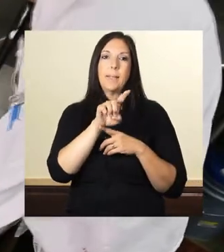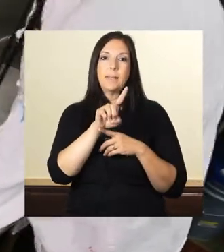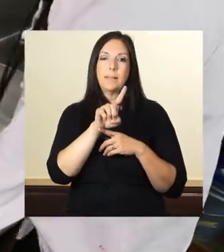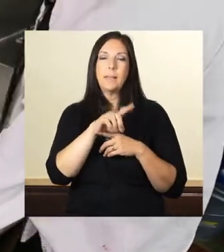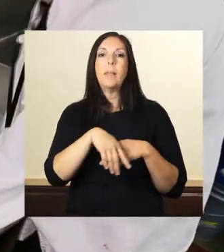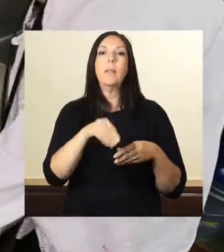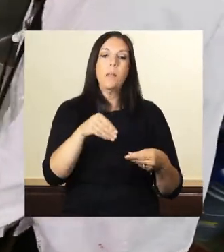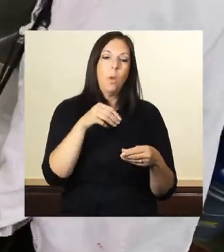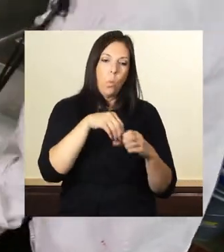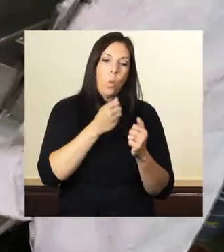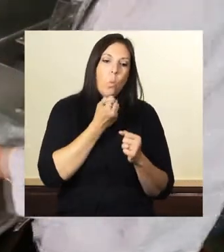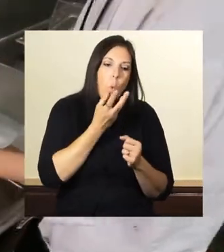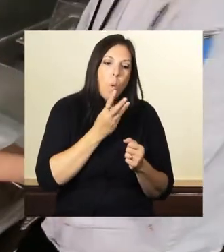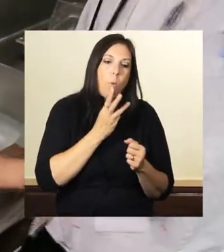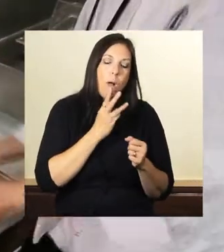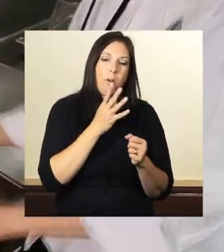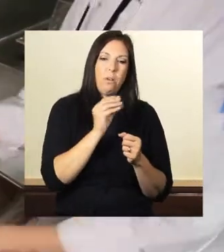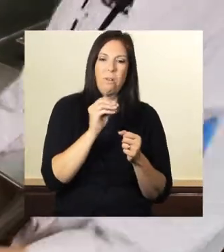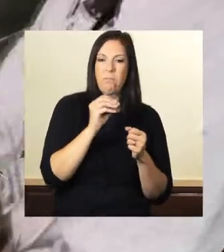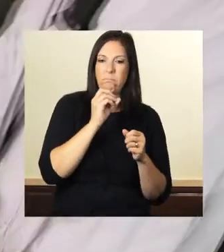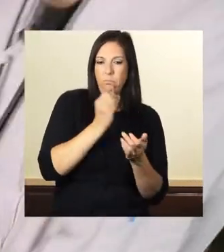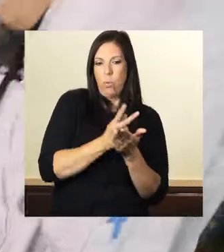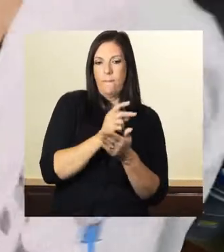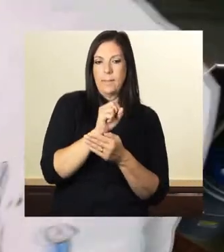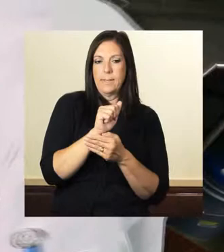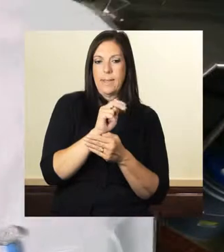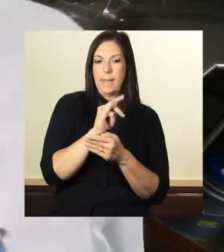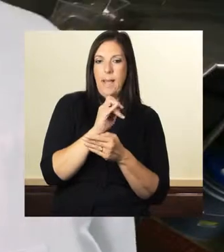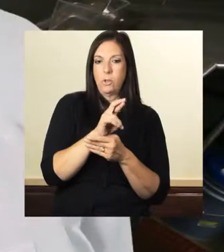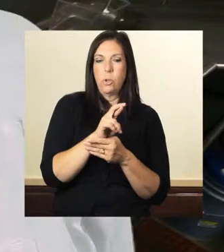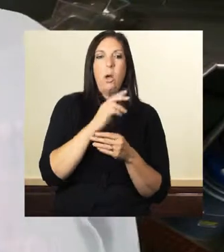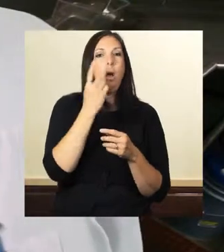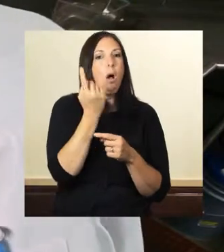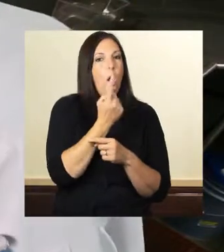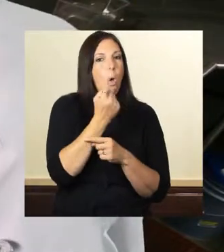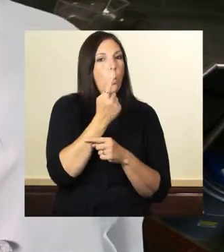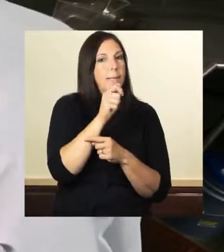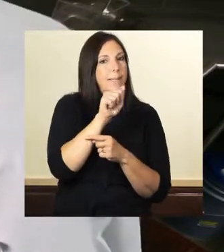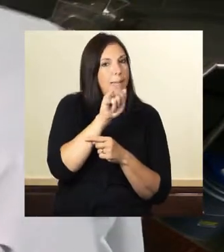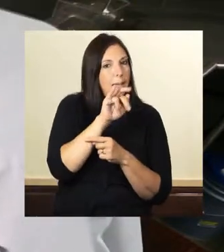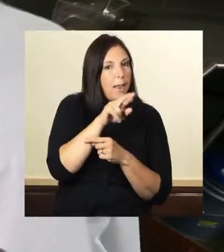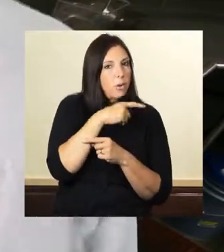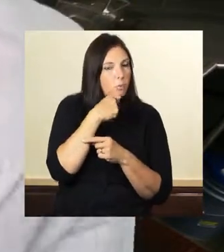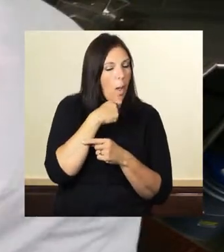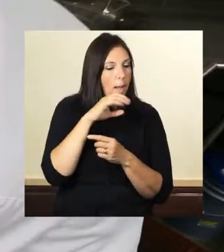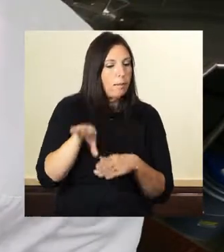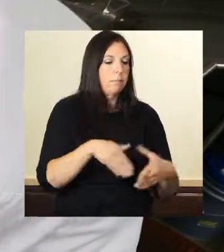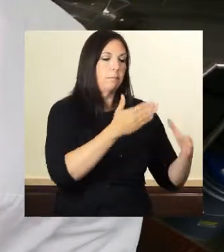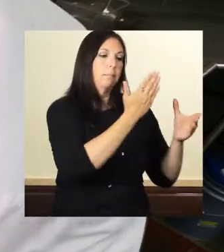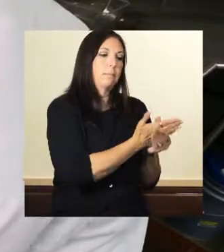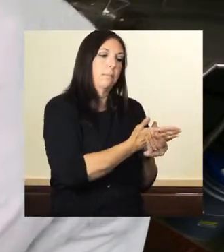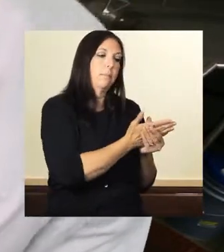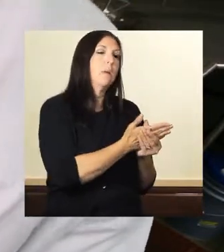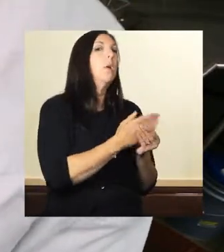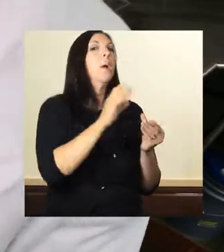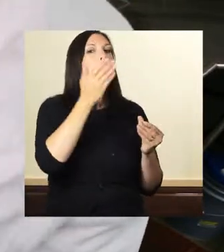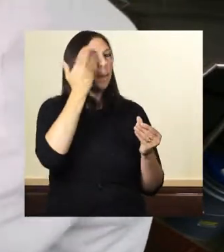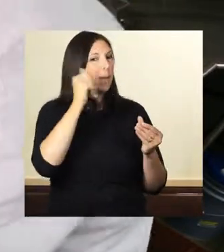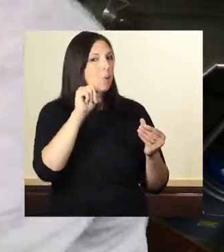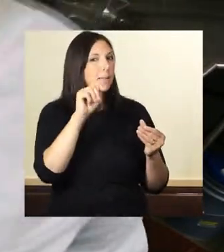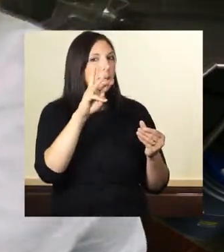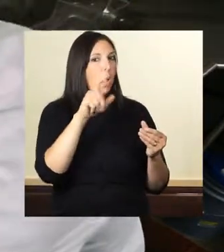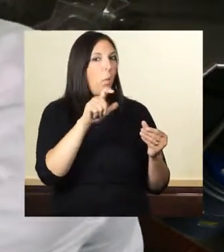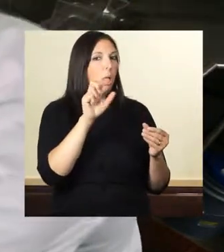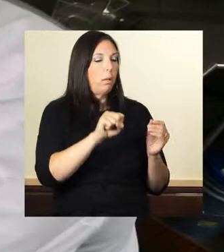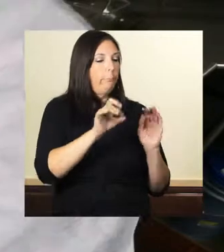Sanitize by soaking the dishes in a third sink filled with warm water and an approved sanitizer. Always